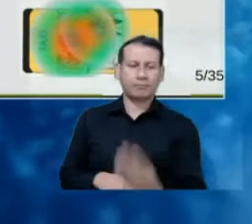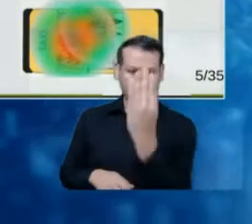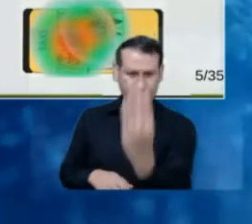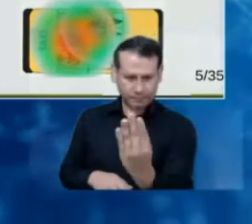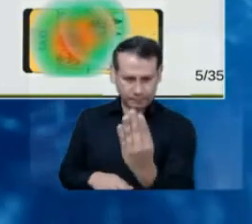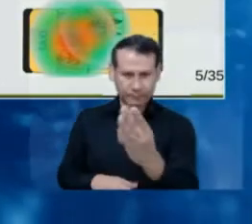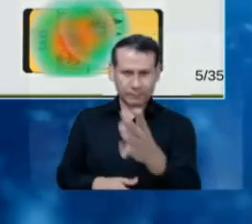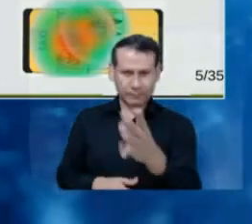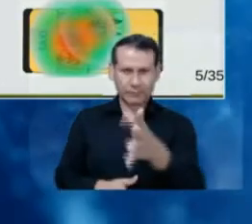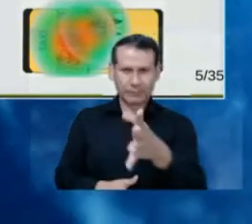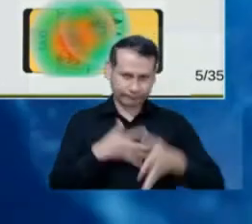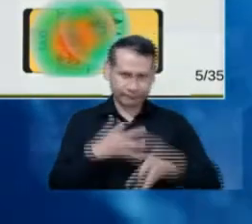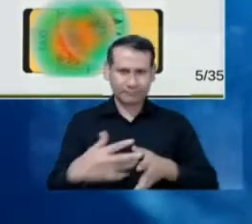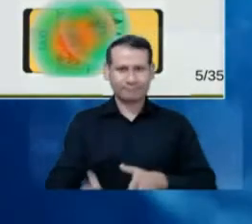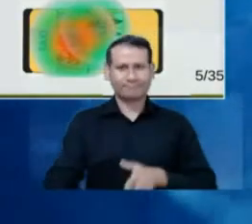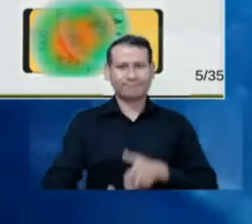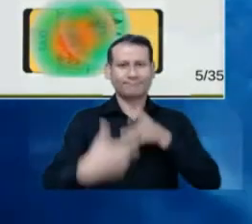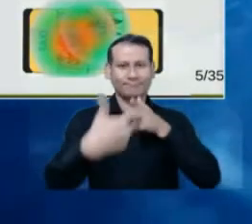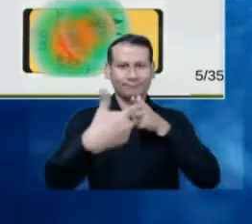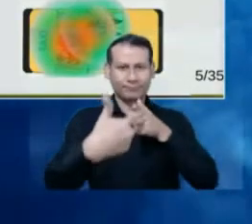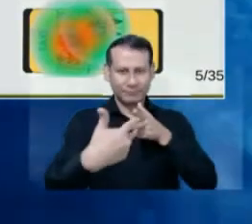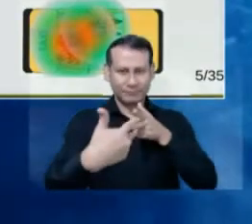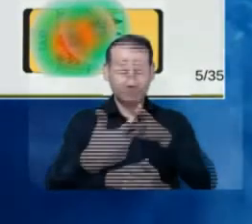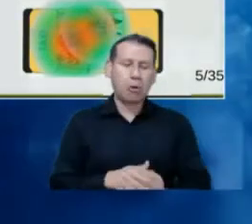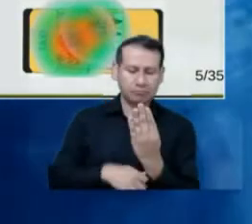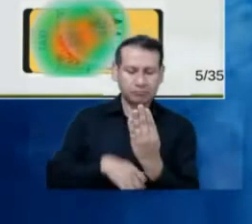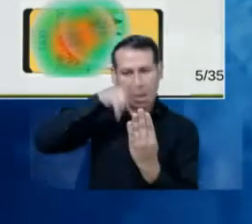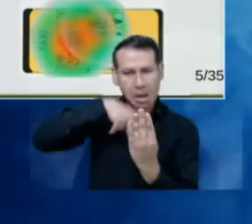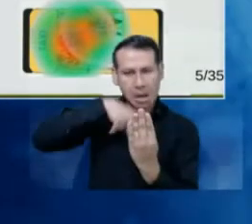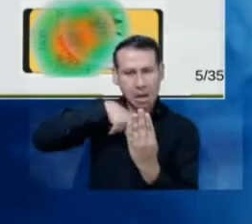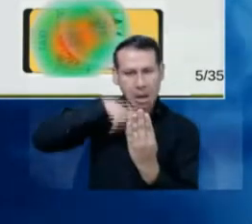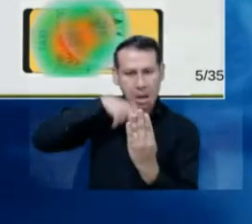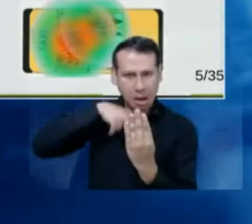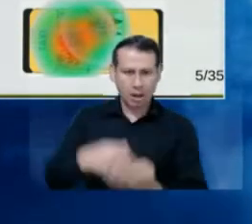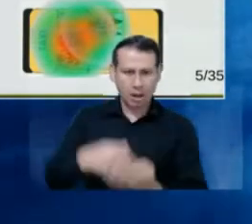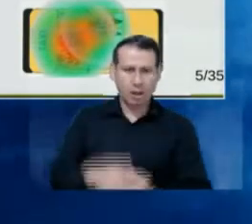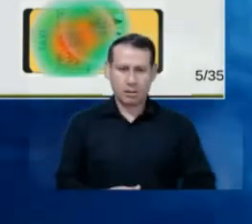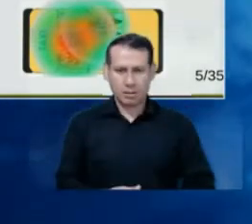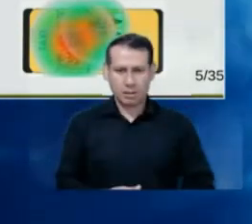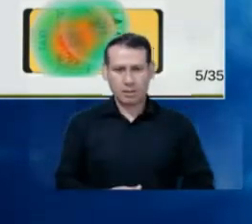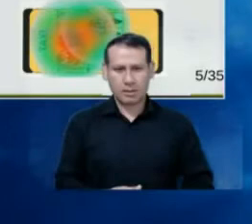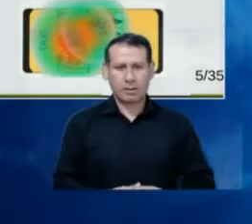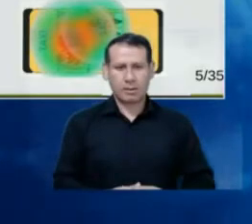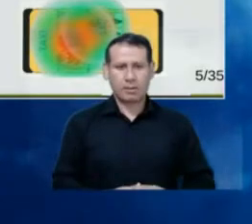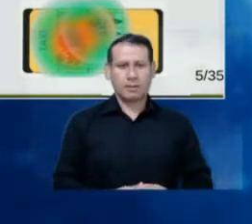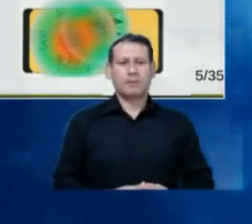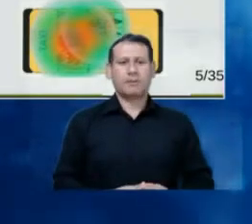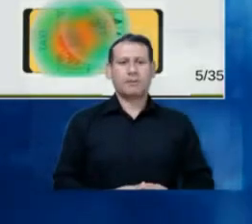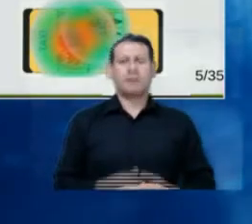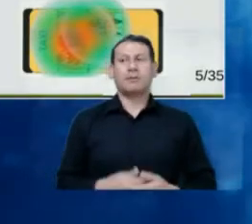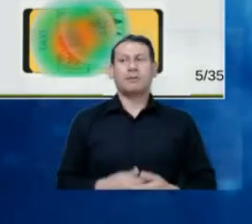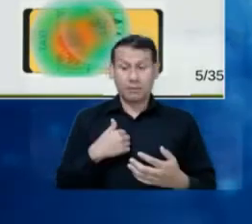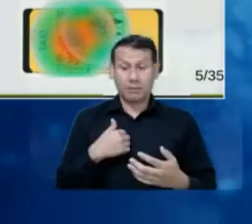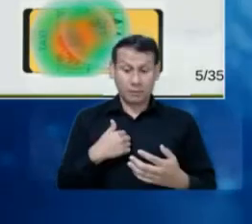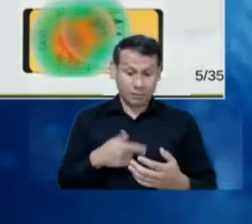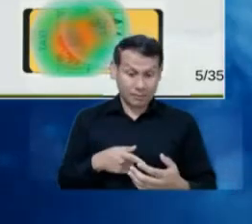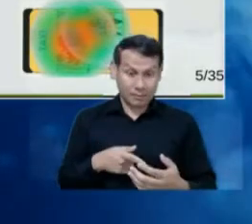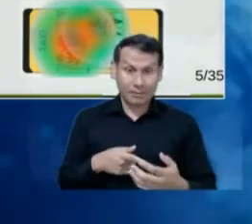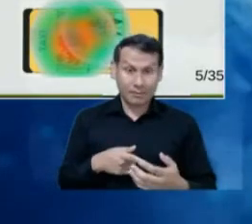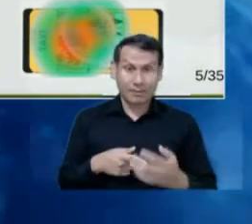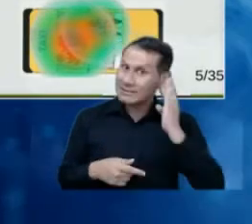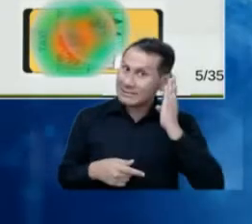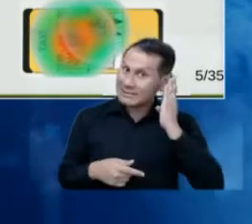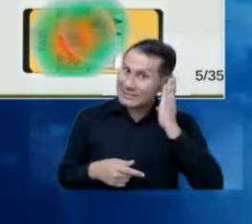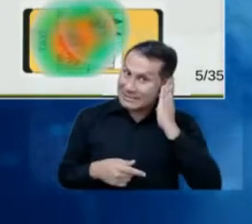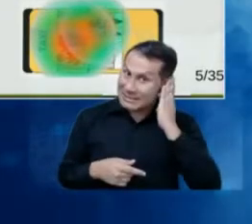call or reading mode, or it could be in position not in respect to the mobile device,